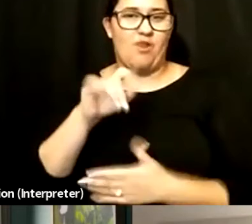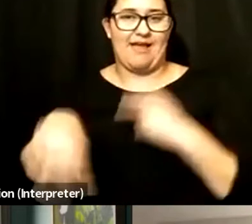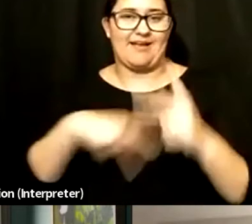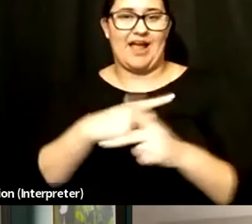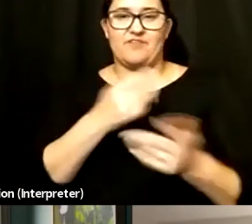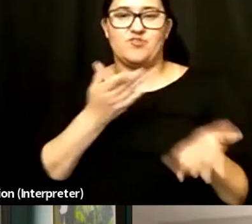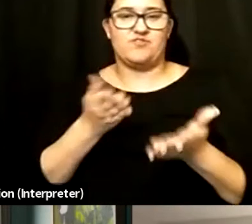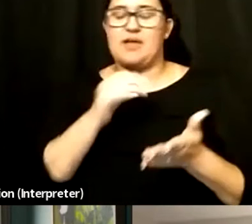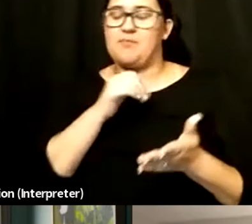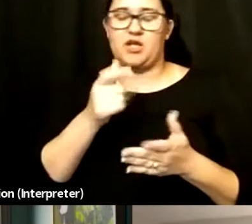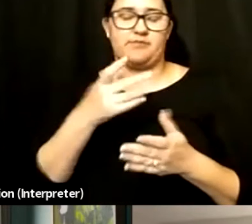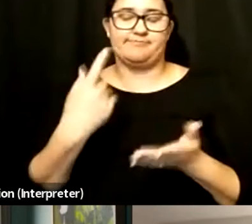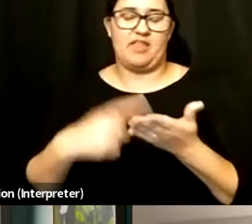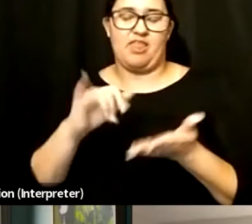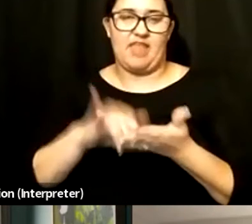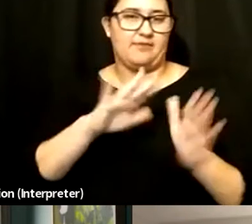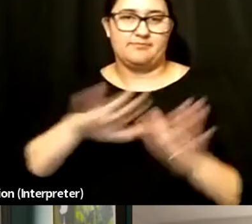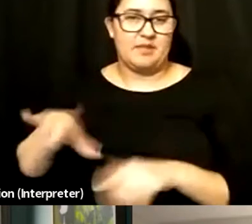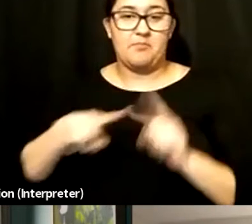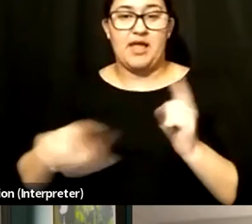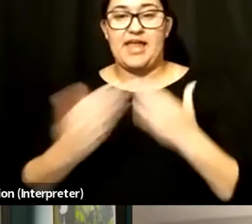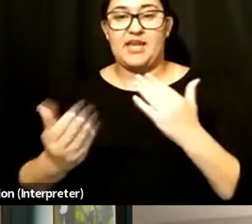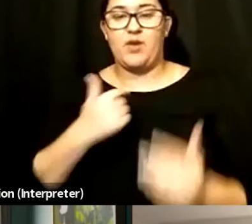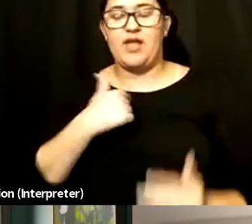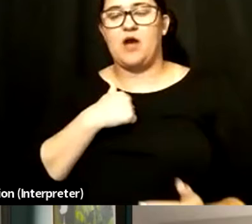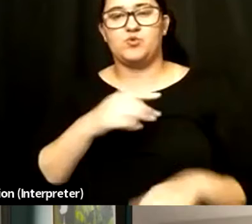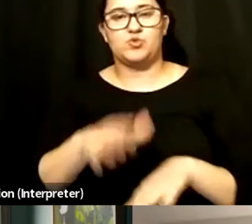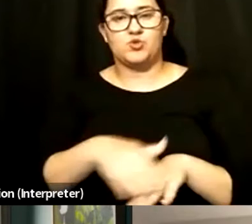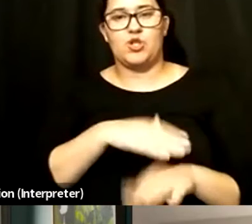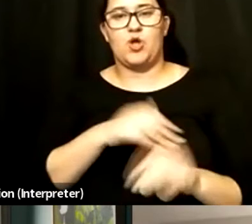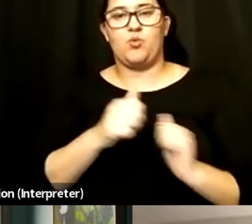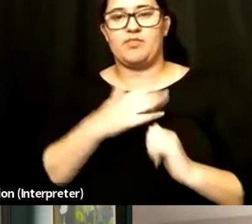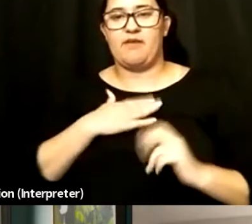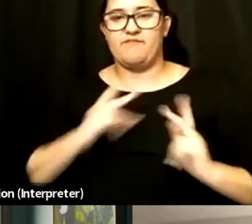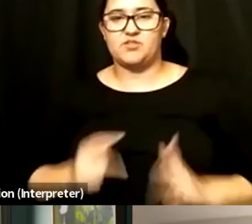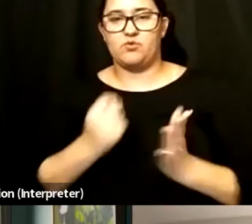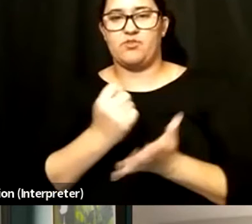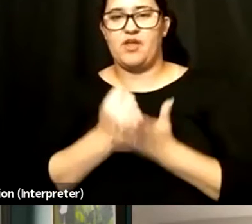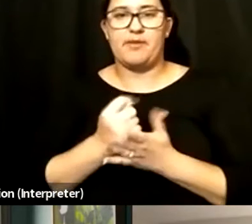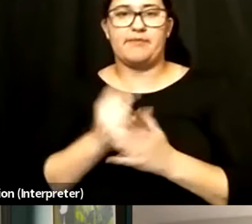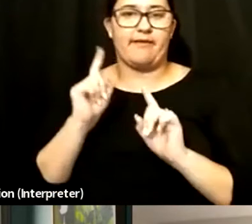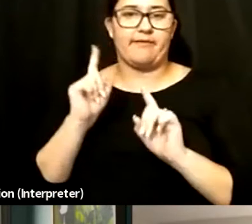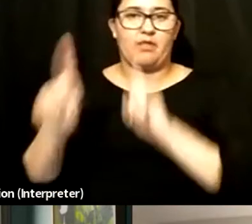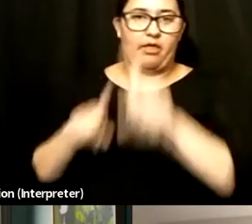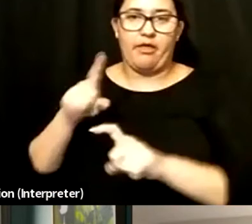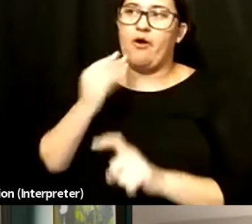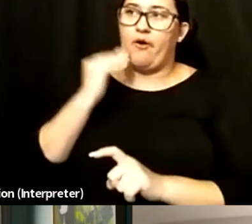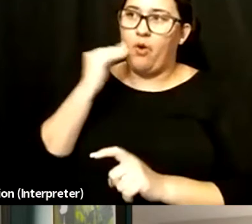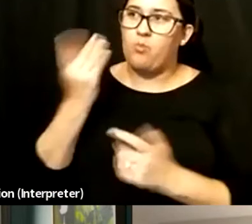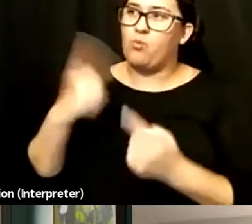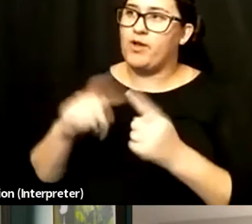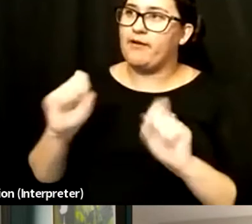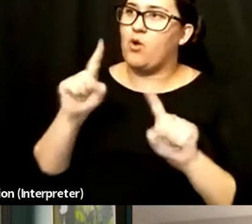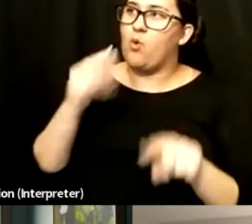started. But I was arguing every single day with my physical therapist, when can I go home? When can I get home? Because I knew